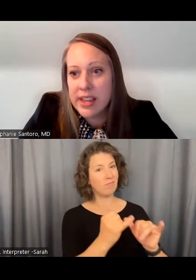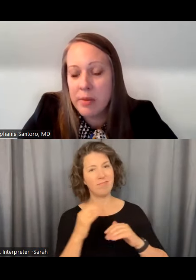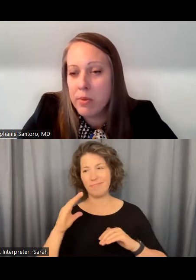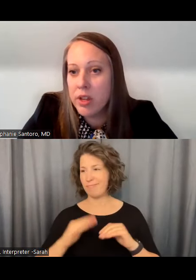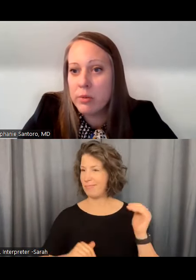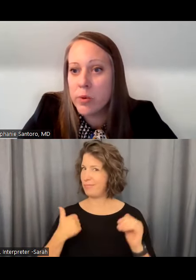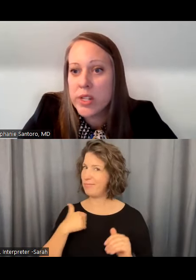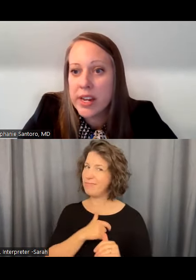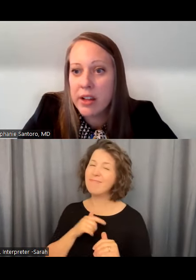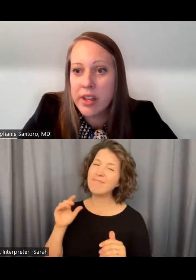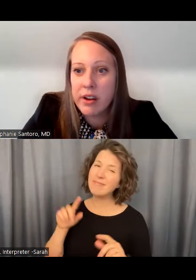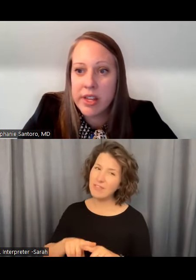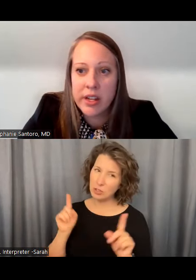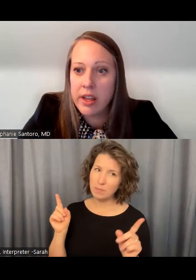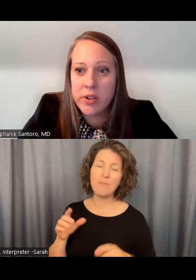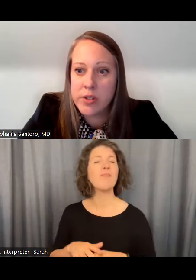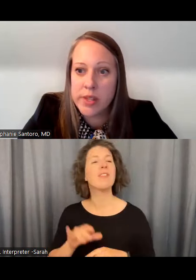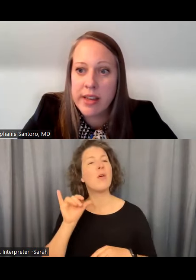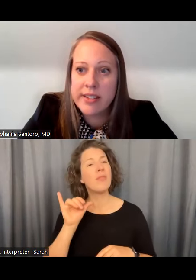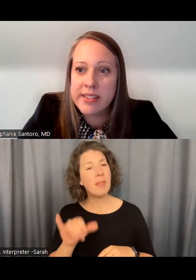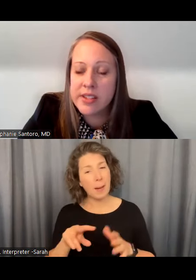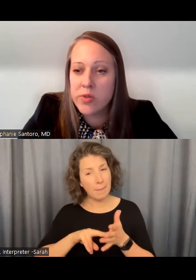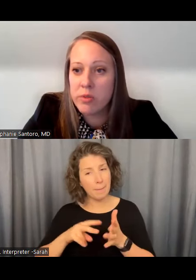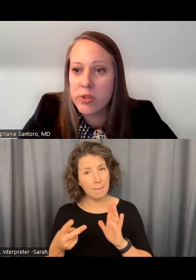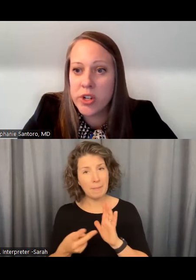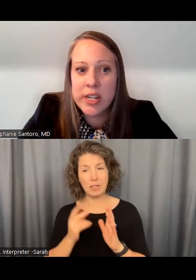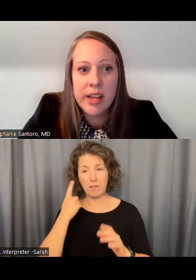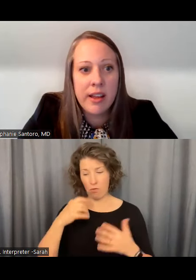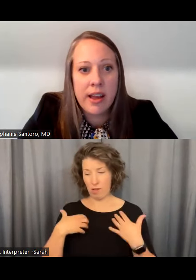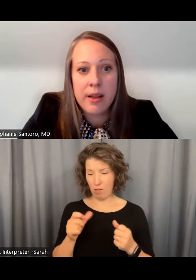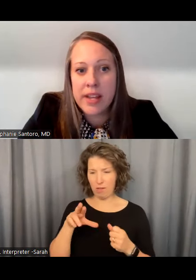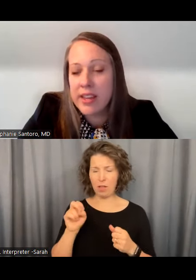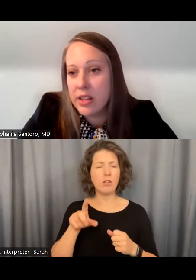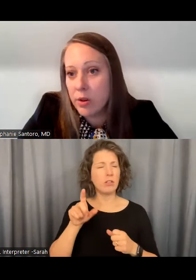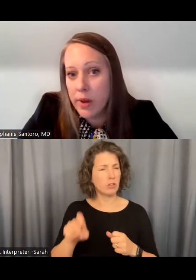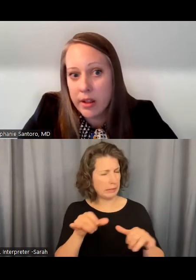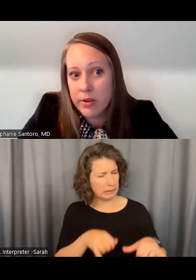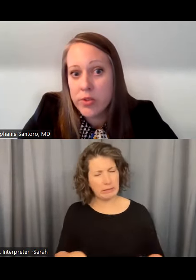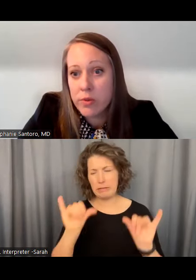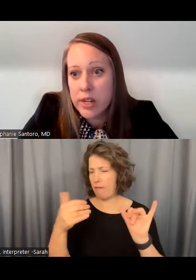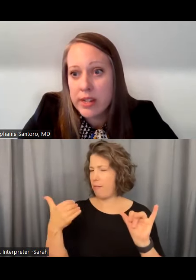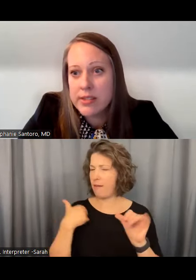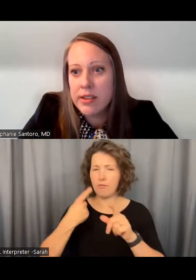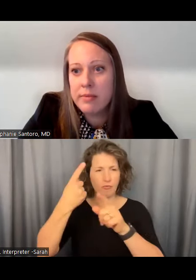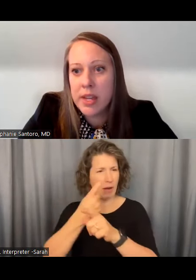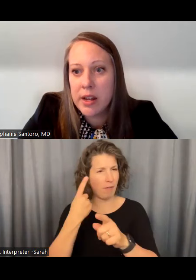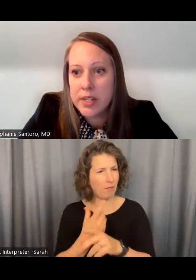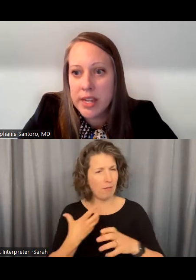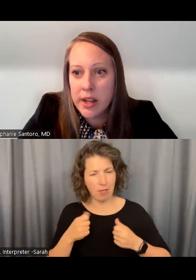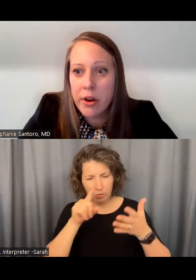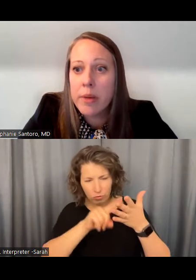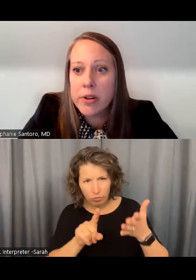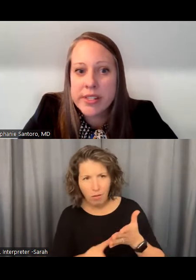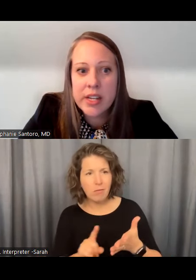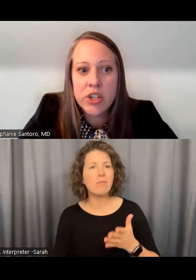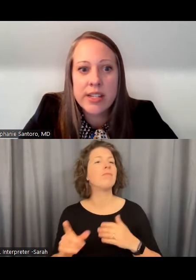the same routine healthcare that adults without Down syndrome should, like getting their regular screenings, being up to date